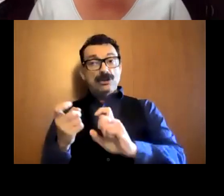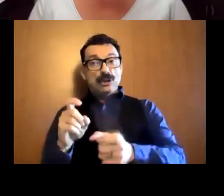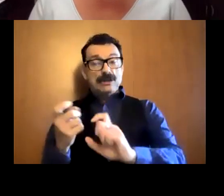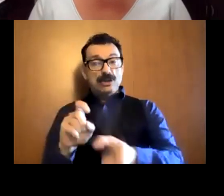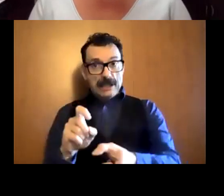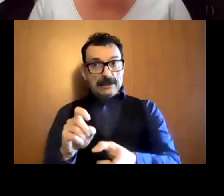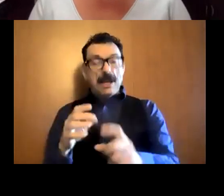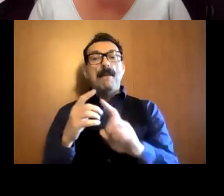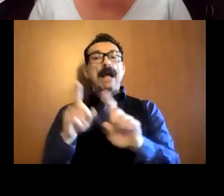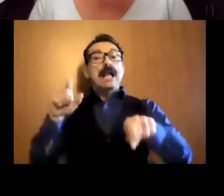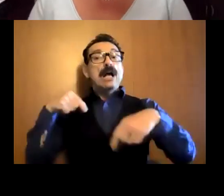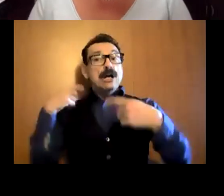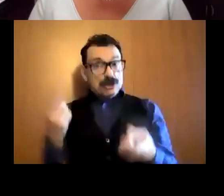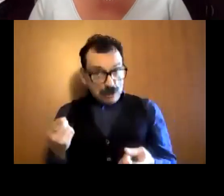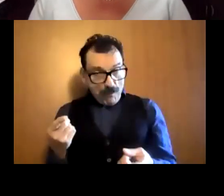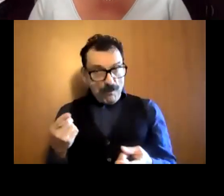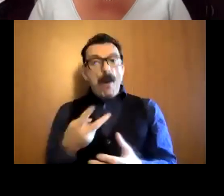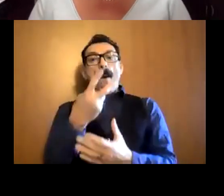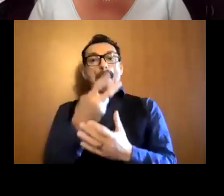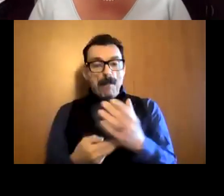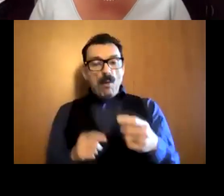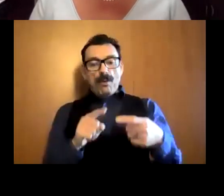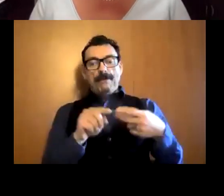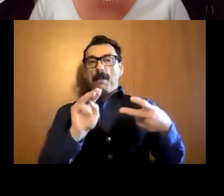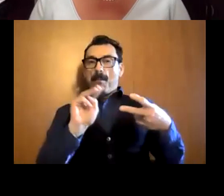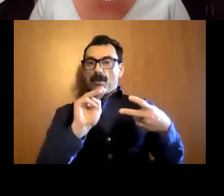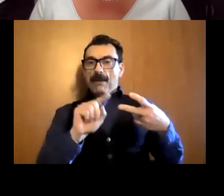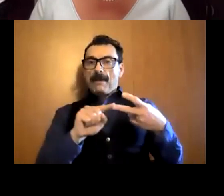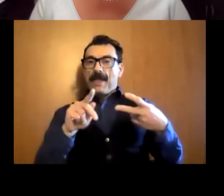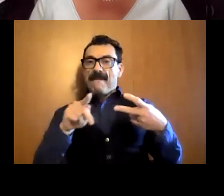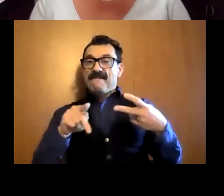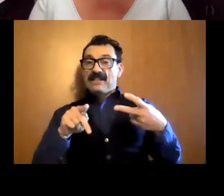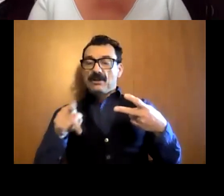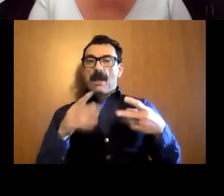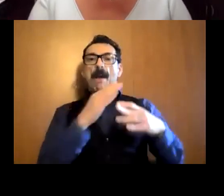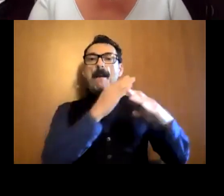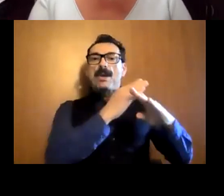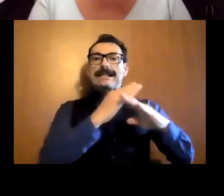that we have are protective against the variants that we are seeing predominantly in the United States and around the world.